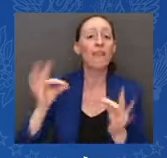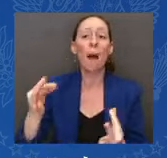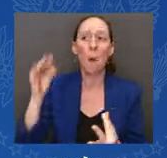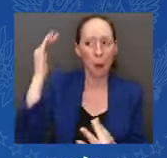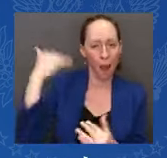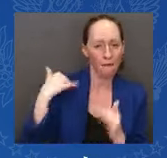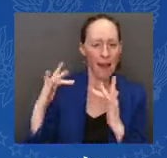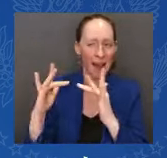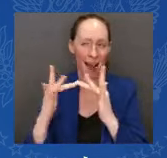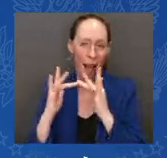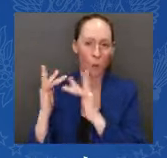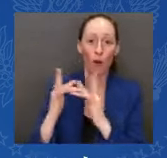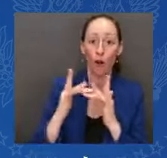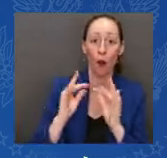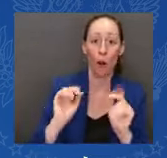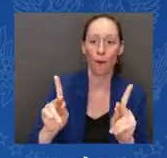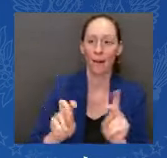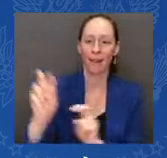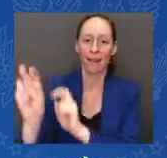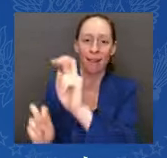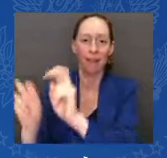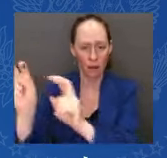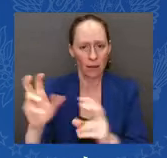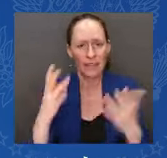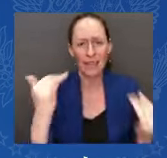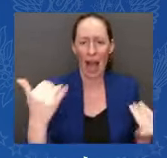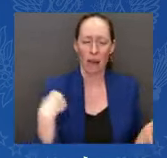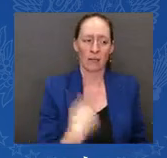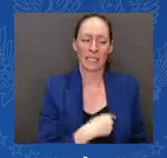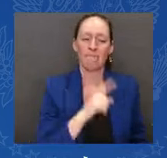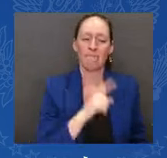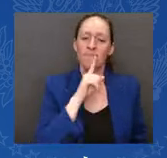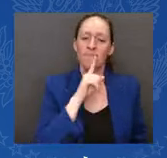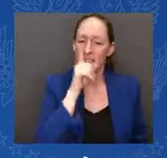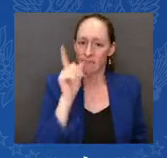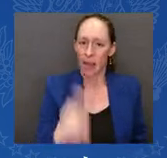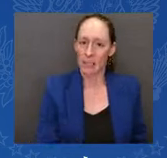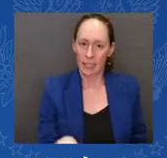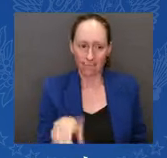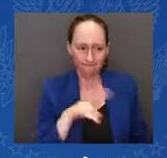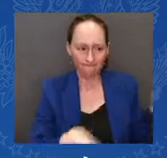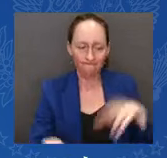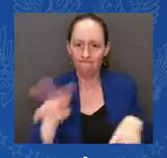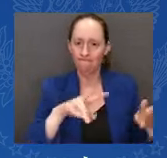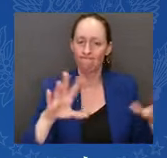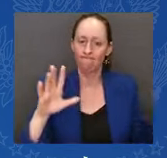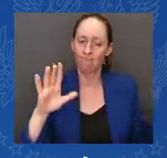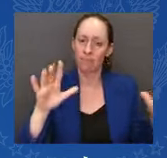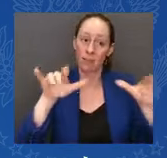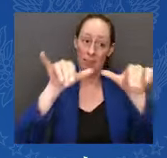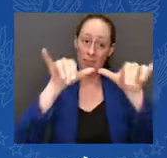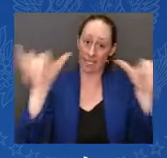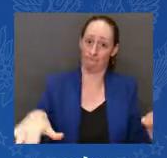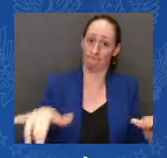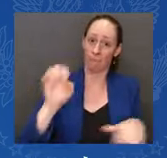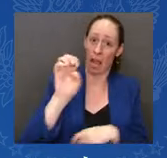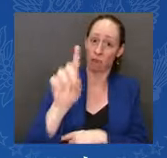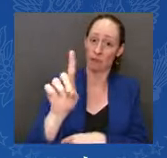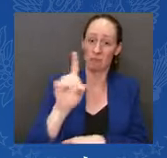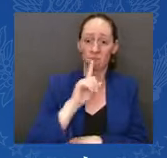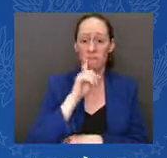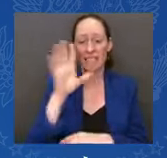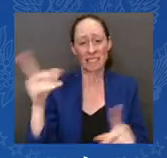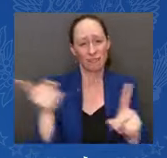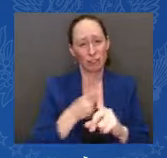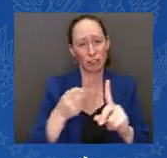everyone, from Appalachia to Atlanta and to far beyond. We can and must do better, and we